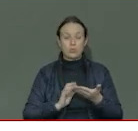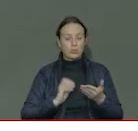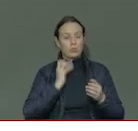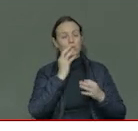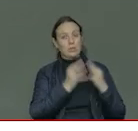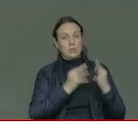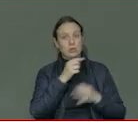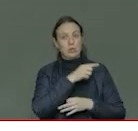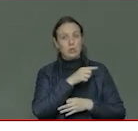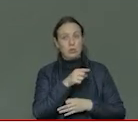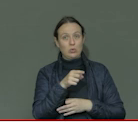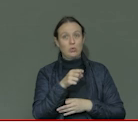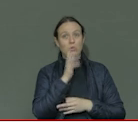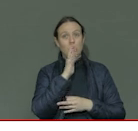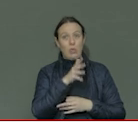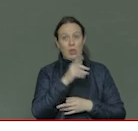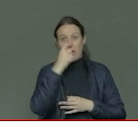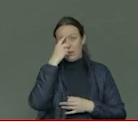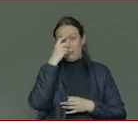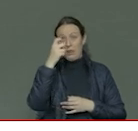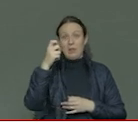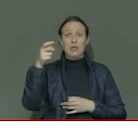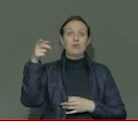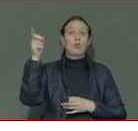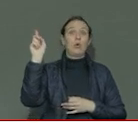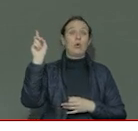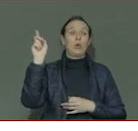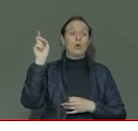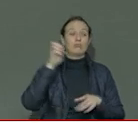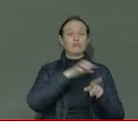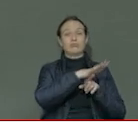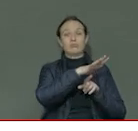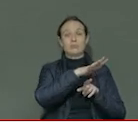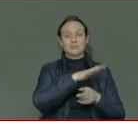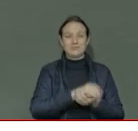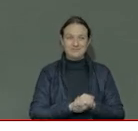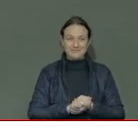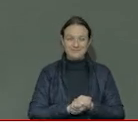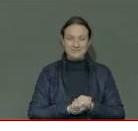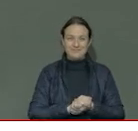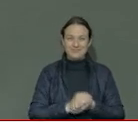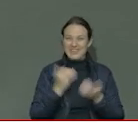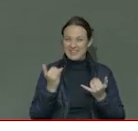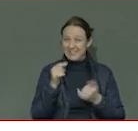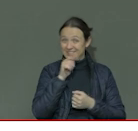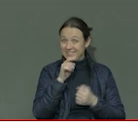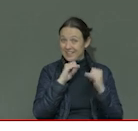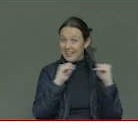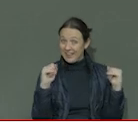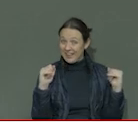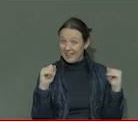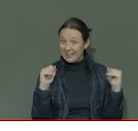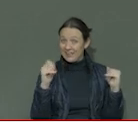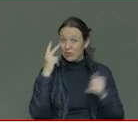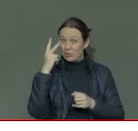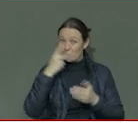will make you believe in God. Now, guys, I'm going to ask you this exact line in the next 2